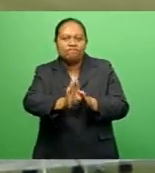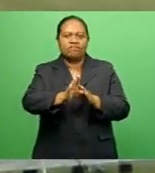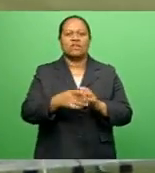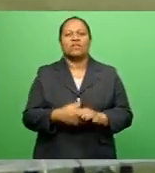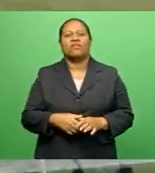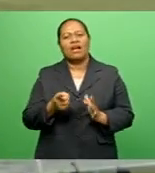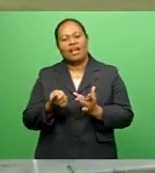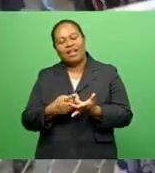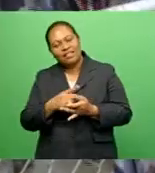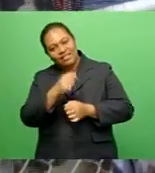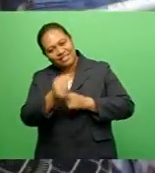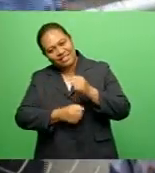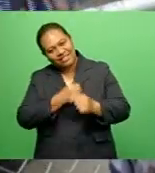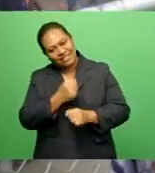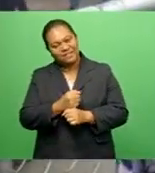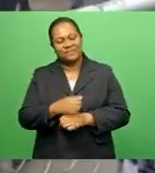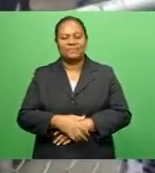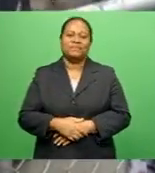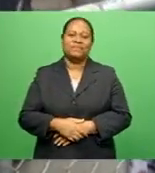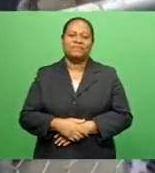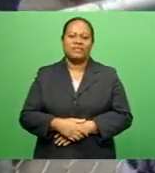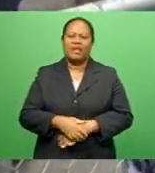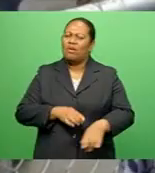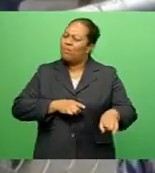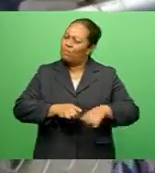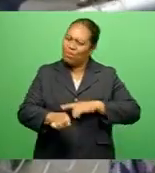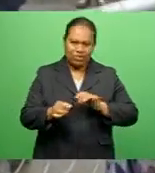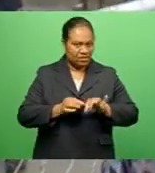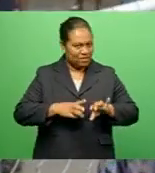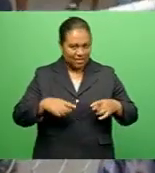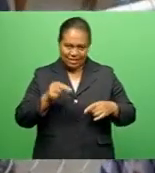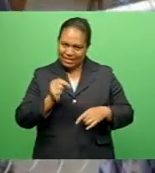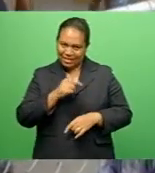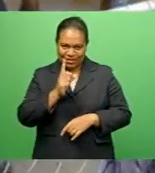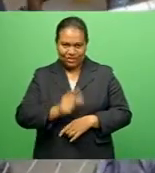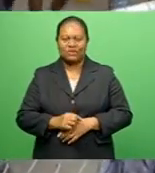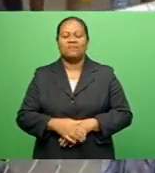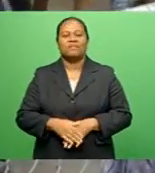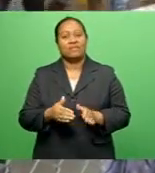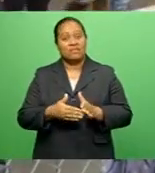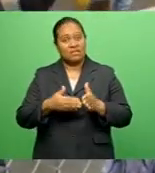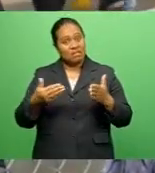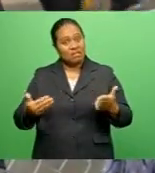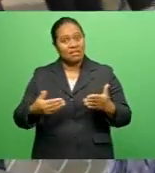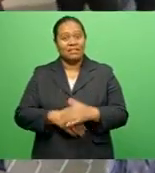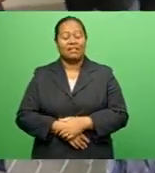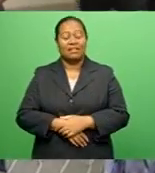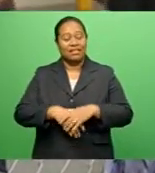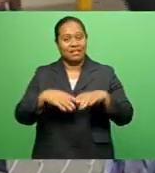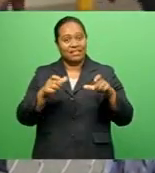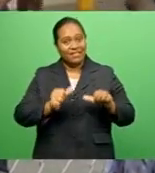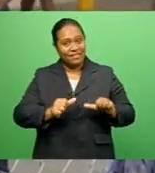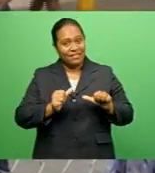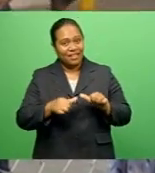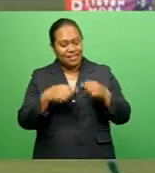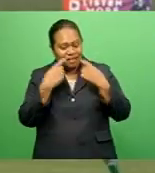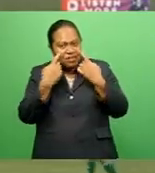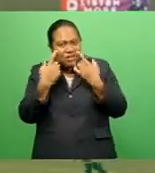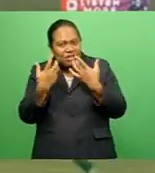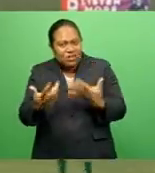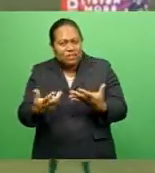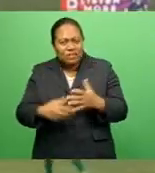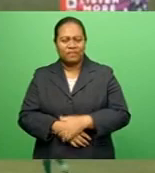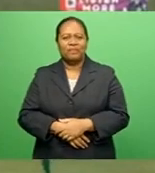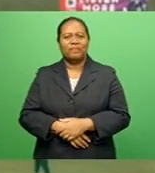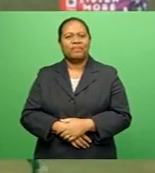of the season. But there's a lot of things that we have to do with the team, especially in terms of our defending now. And of course,